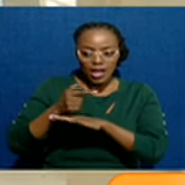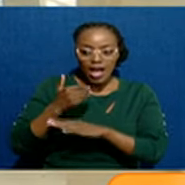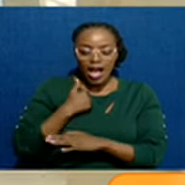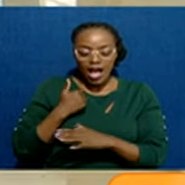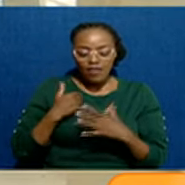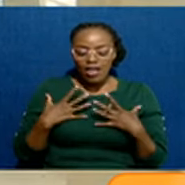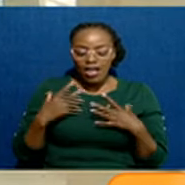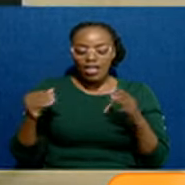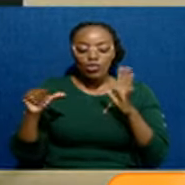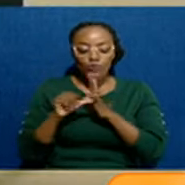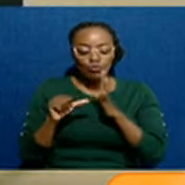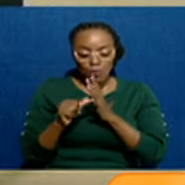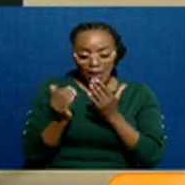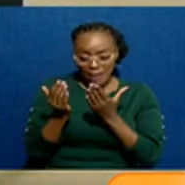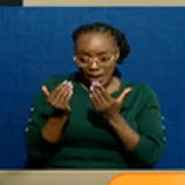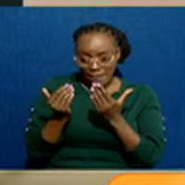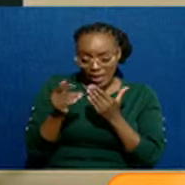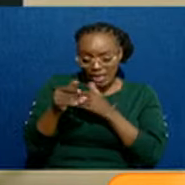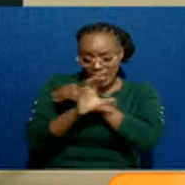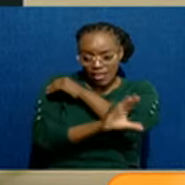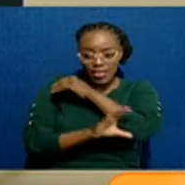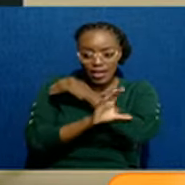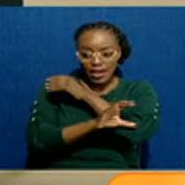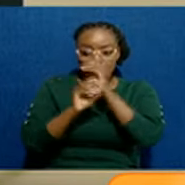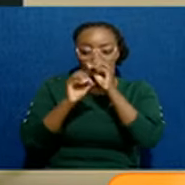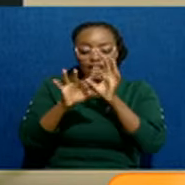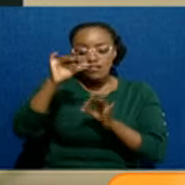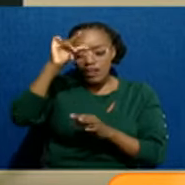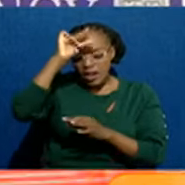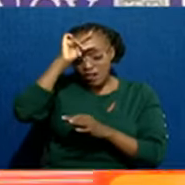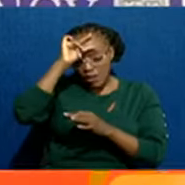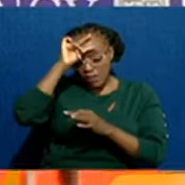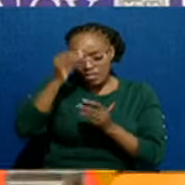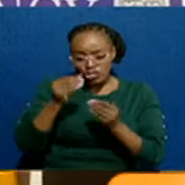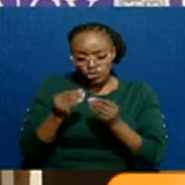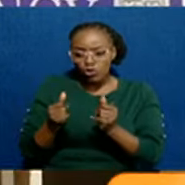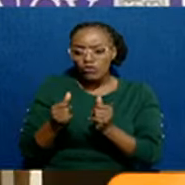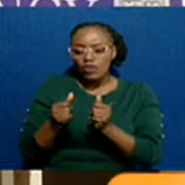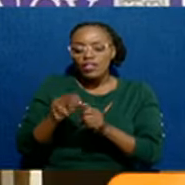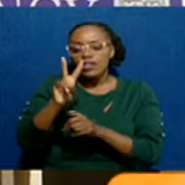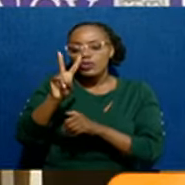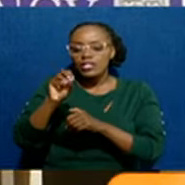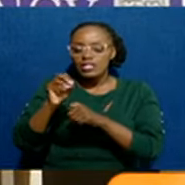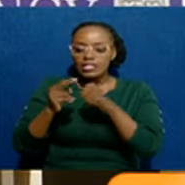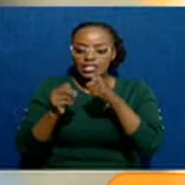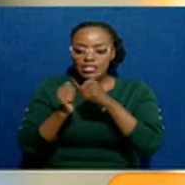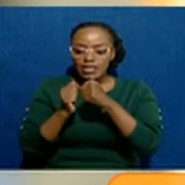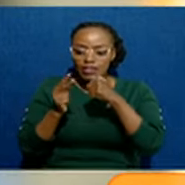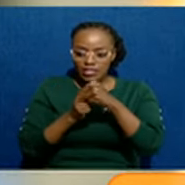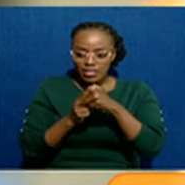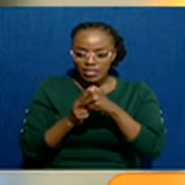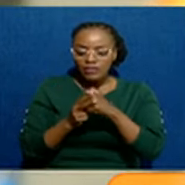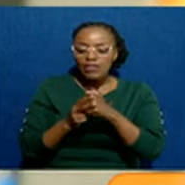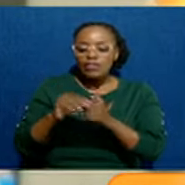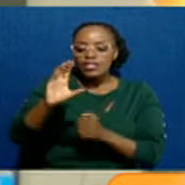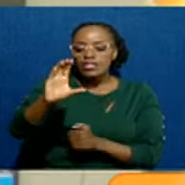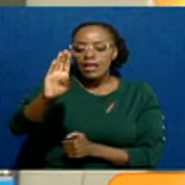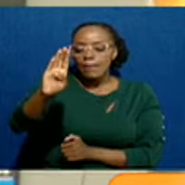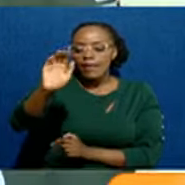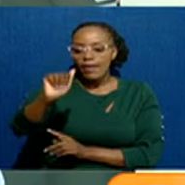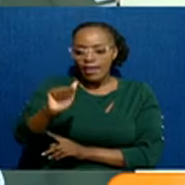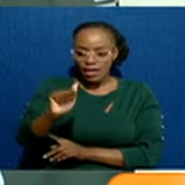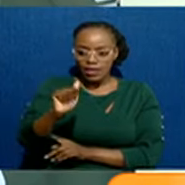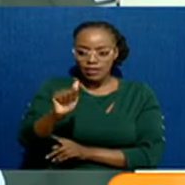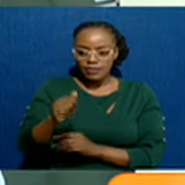healthcare disaster in the country if the government fails to honor the 2017 collective bargaining